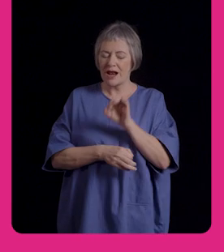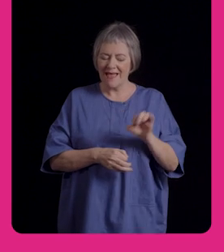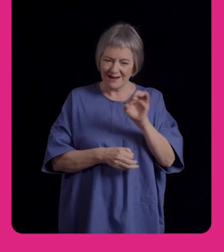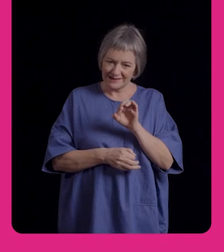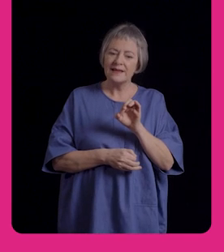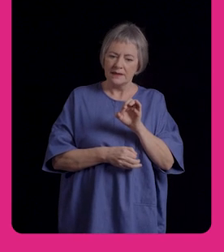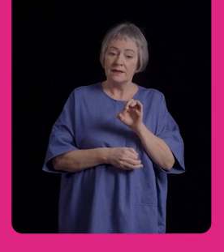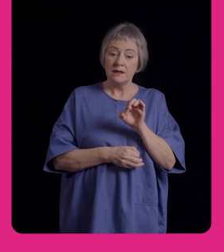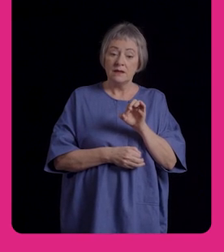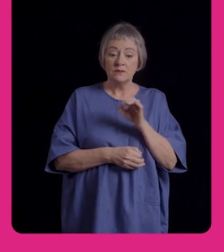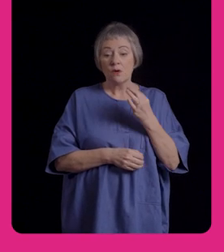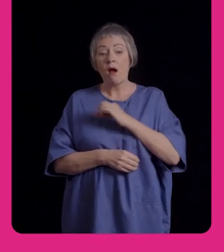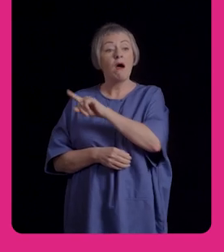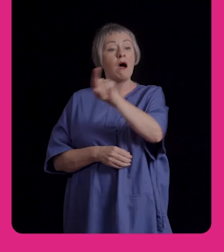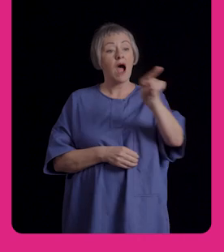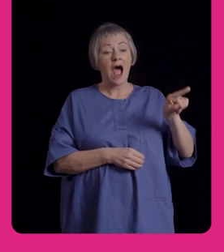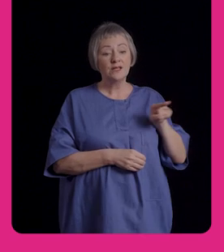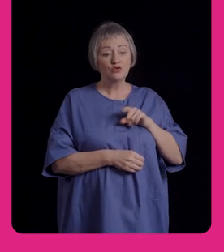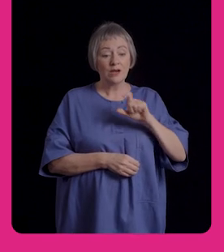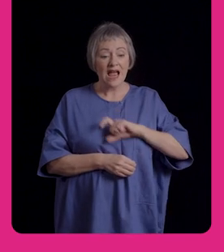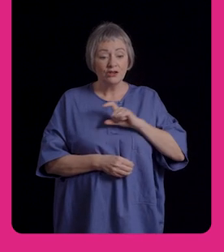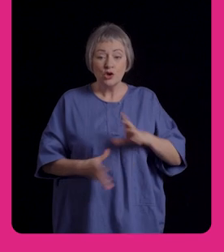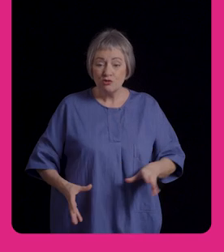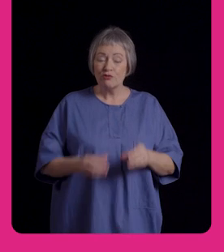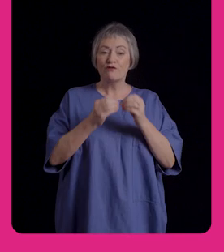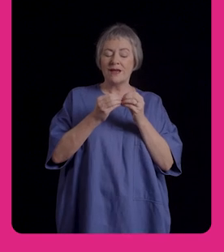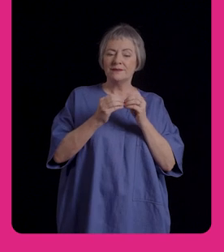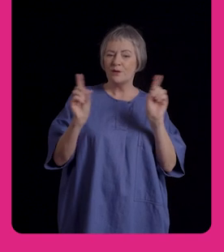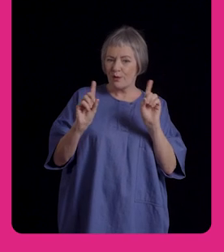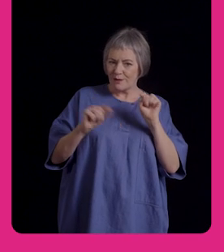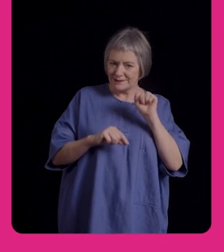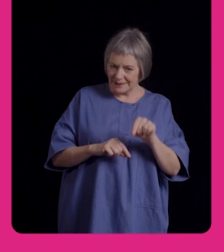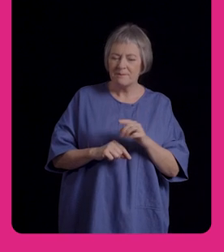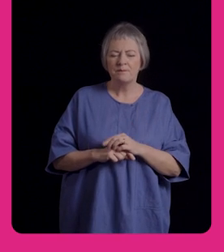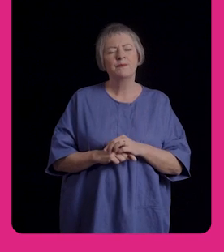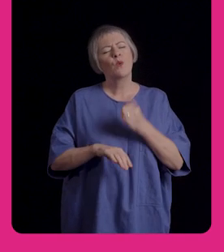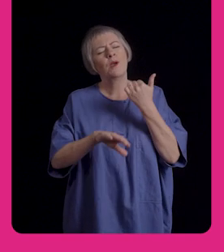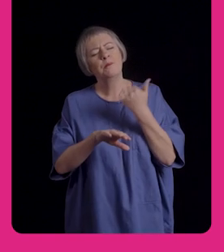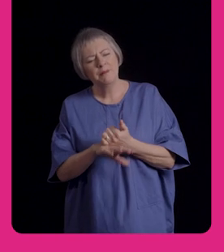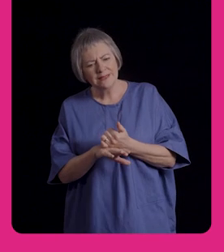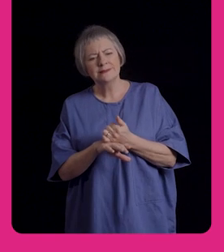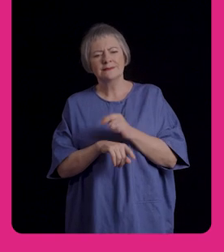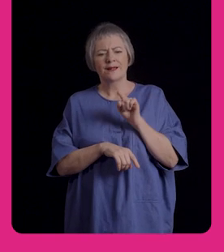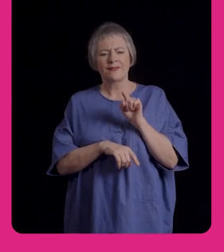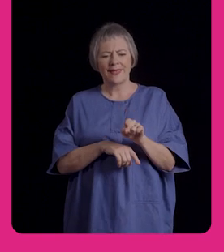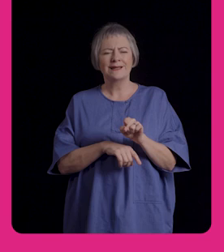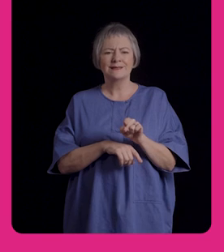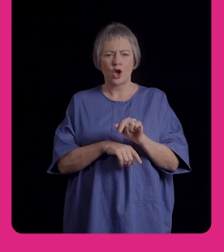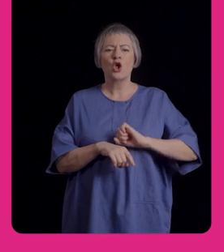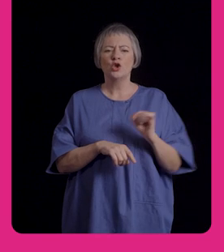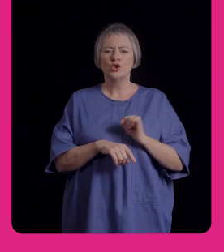So now I'm going to go around and ask you guys about the characters that you've made. we're like basing this on, again,